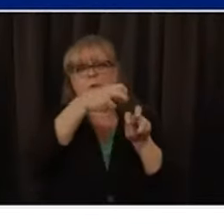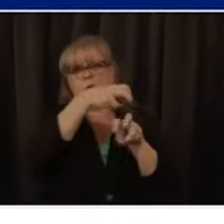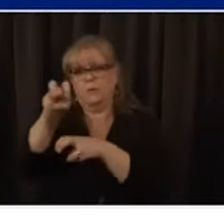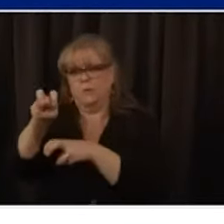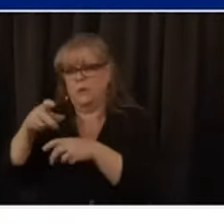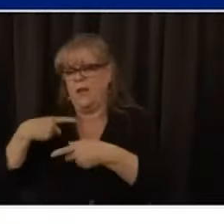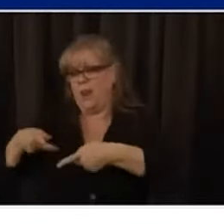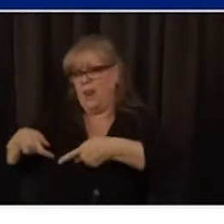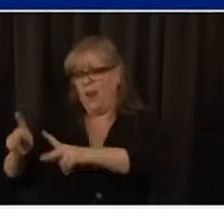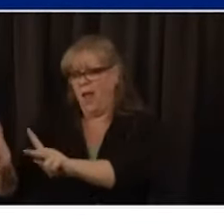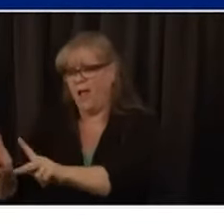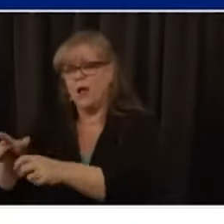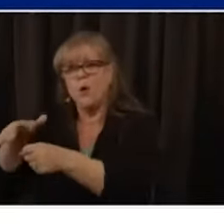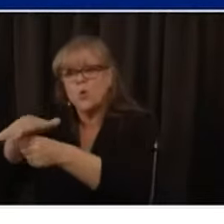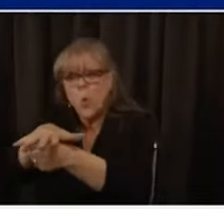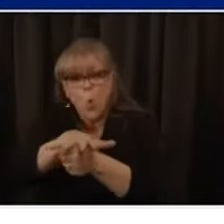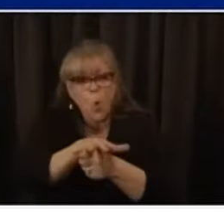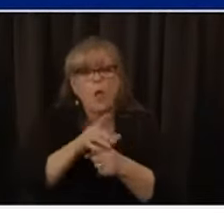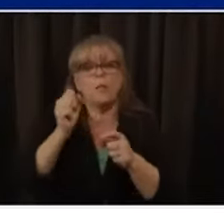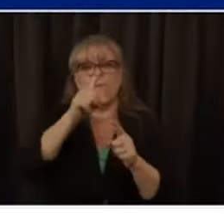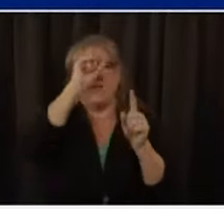disease transmission by county.